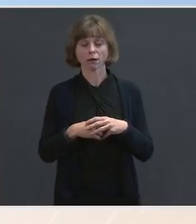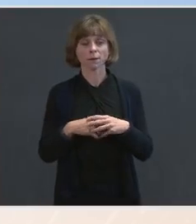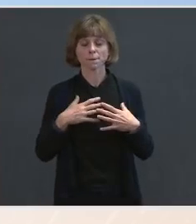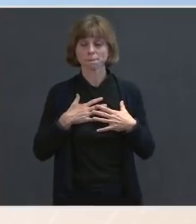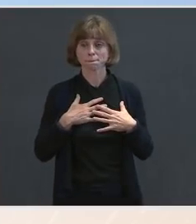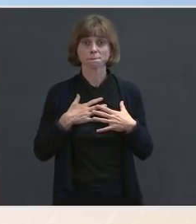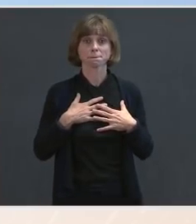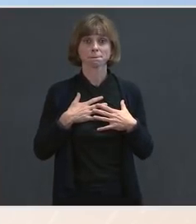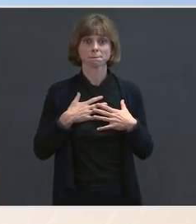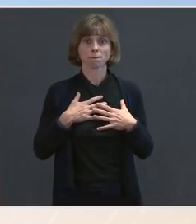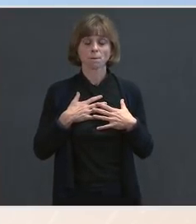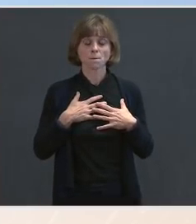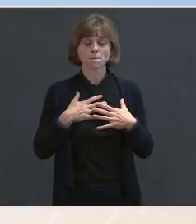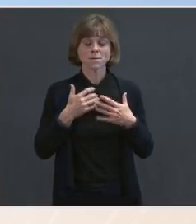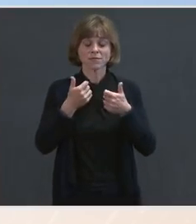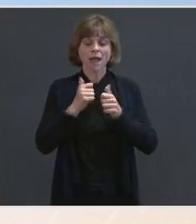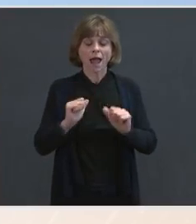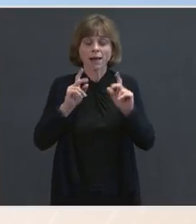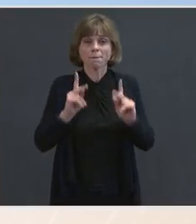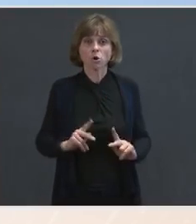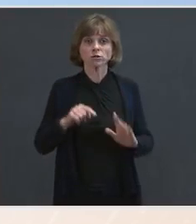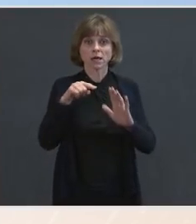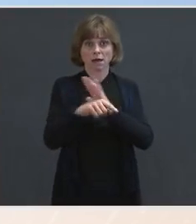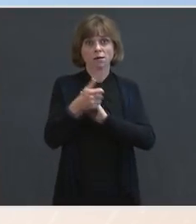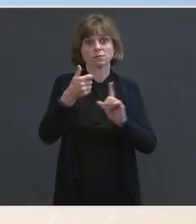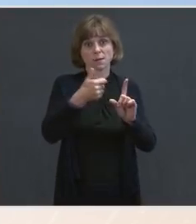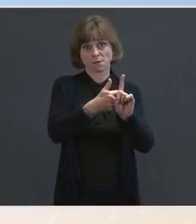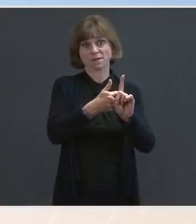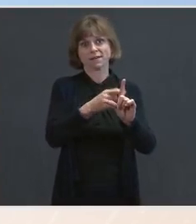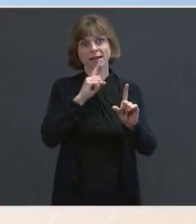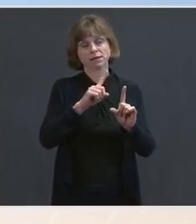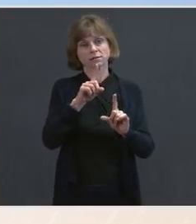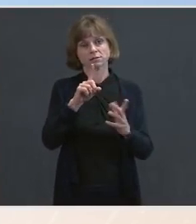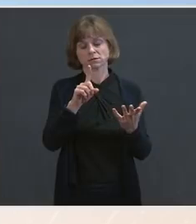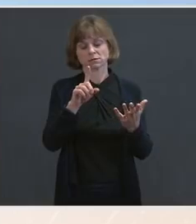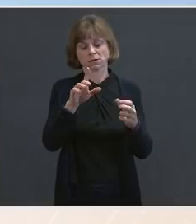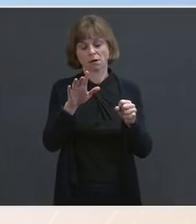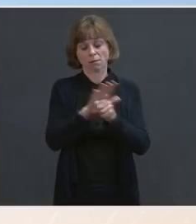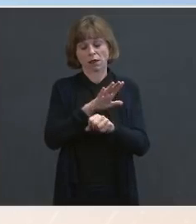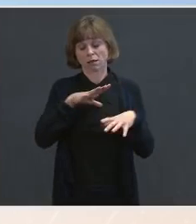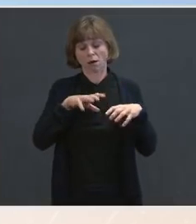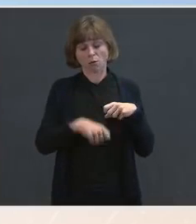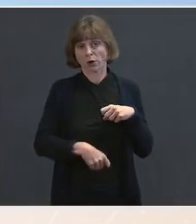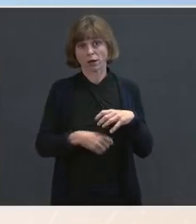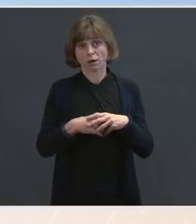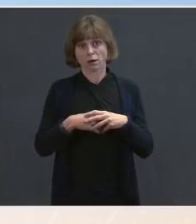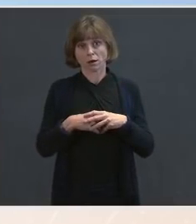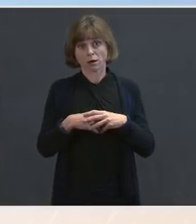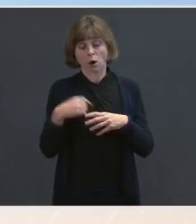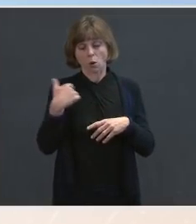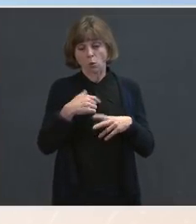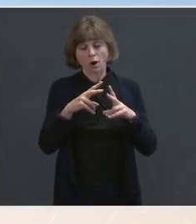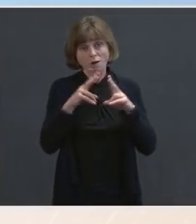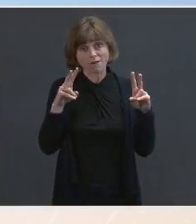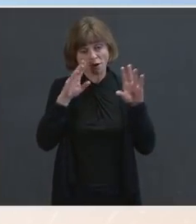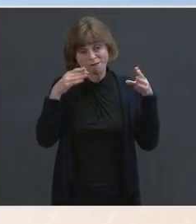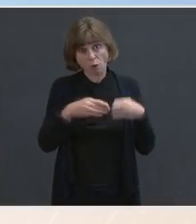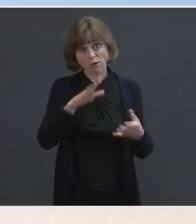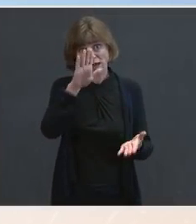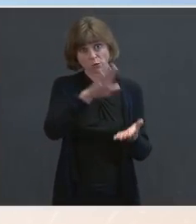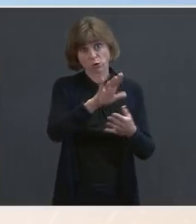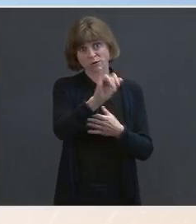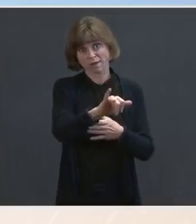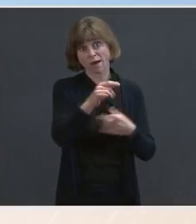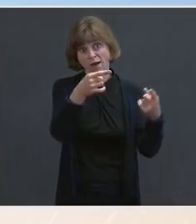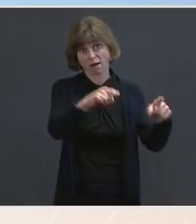Any individual suicide is absolutely heartbreaking, and we're very focused on reducing these.